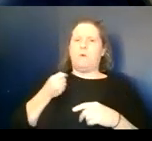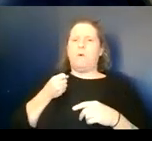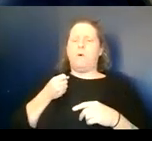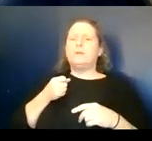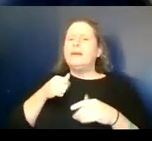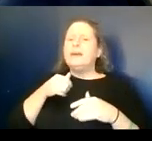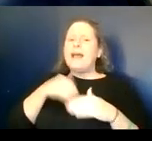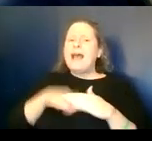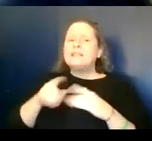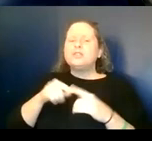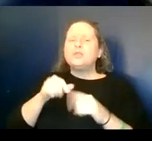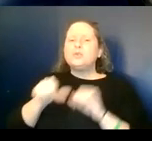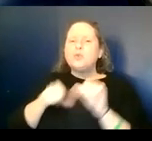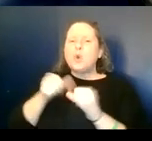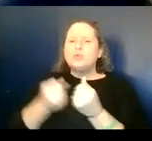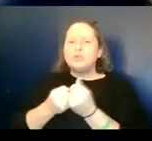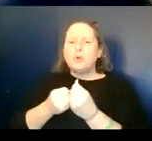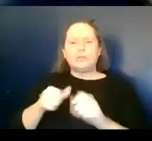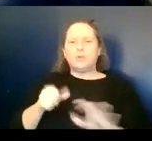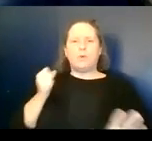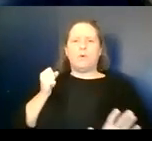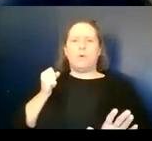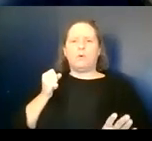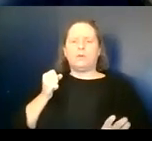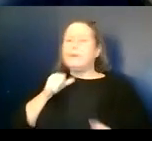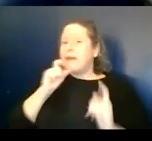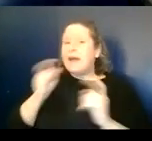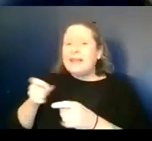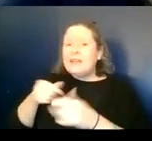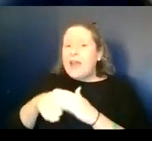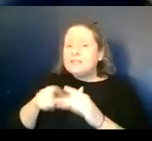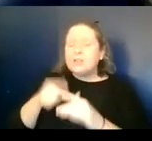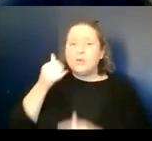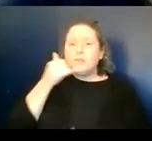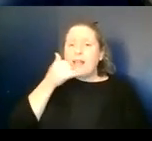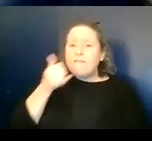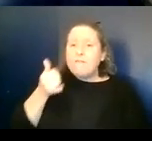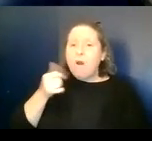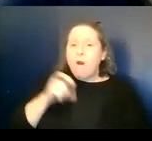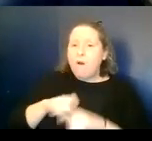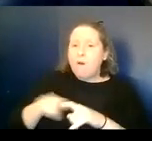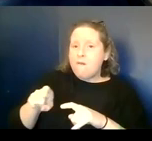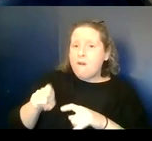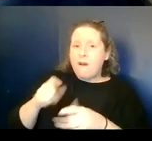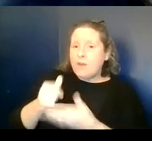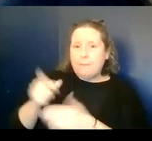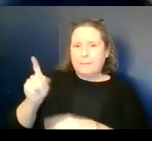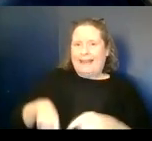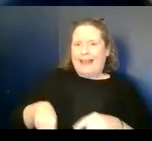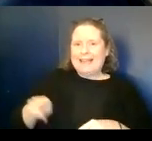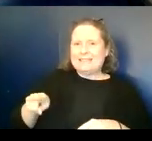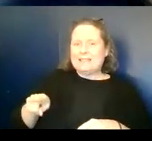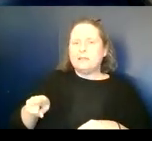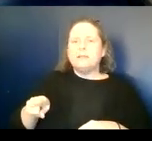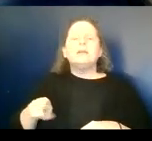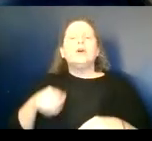the telephone or any communication devices where you may, be able to call for help. And lastly, grooming